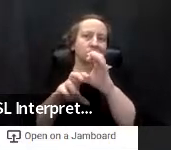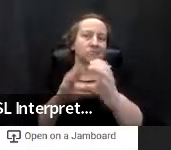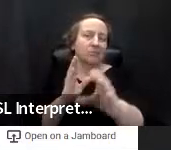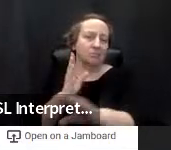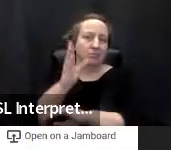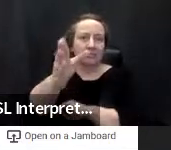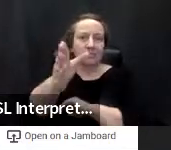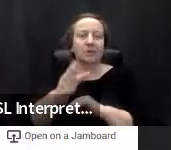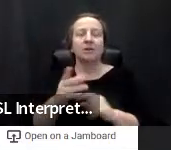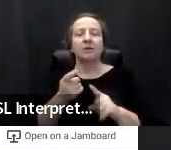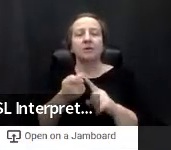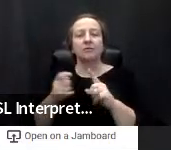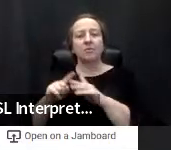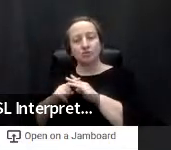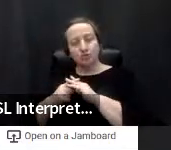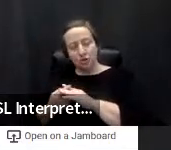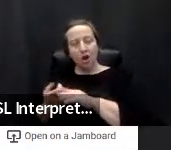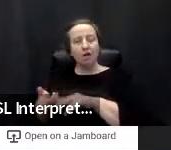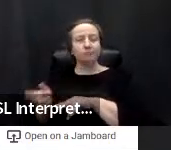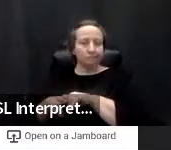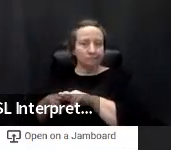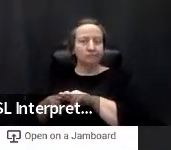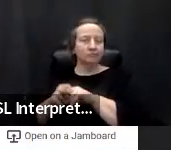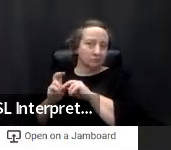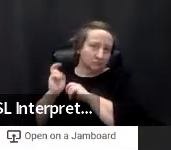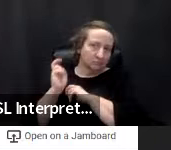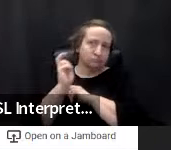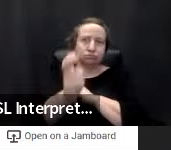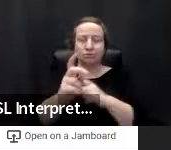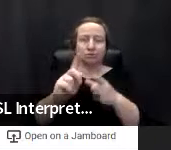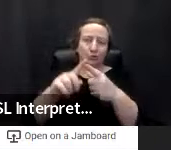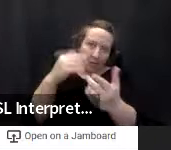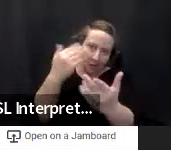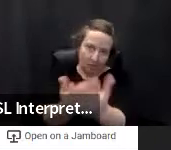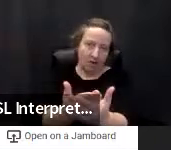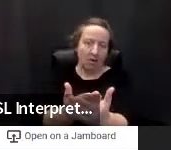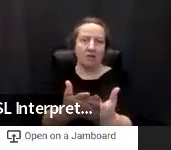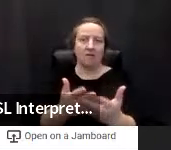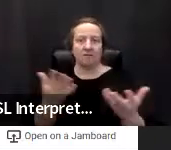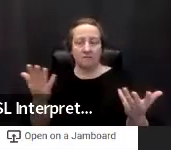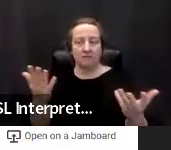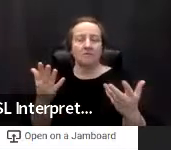also just from the start of your ride all the way to the end of your ride.